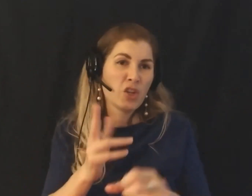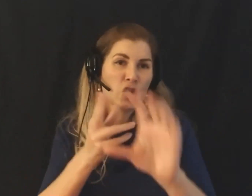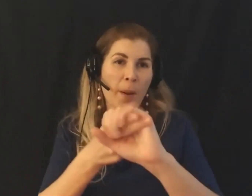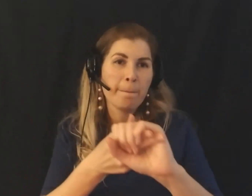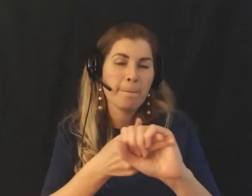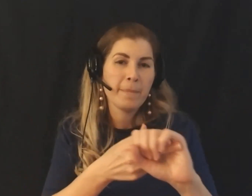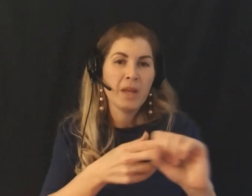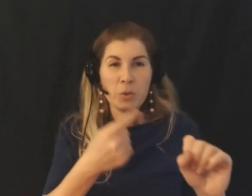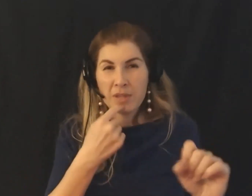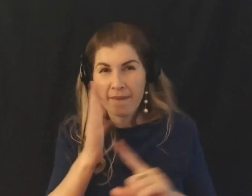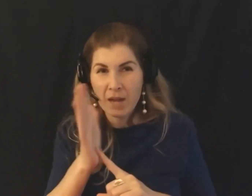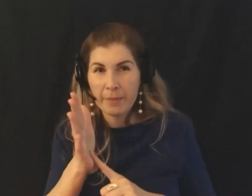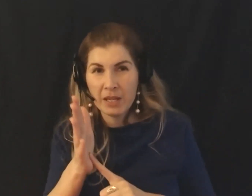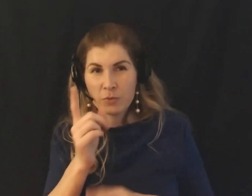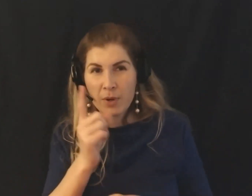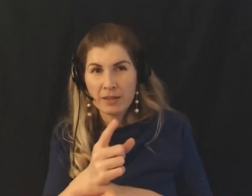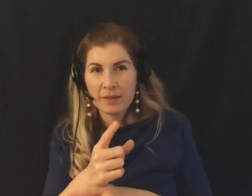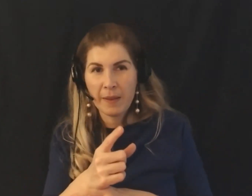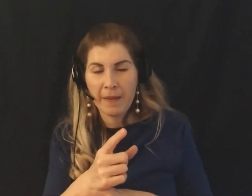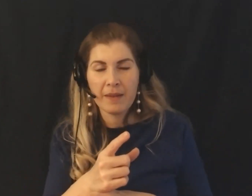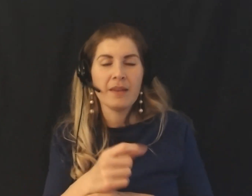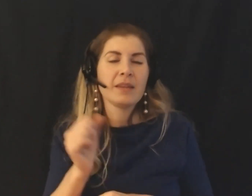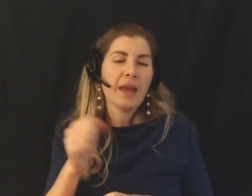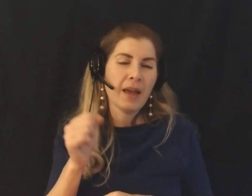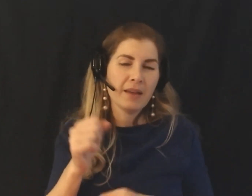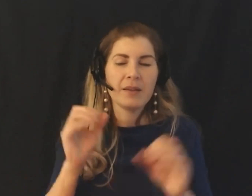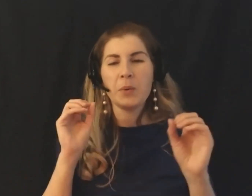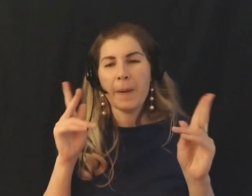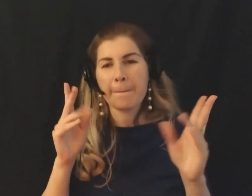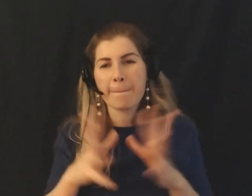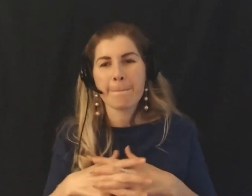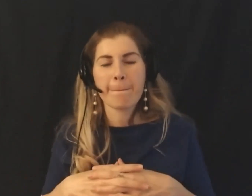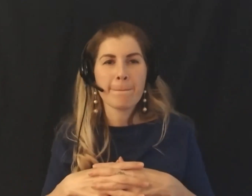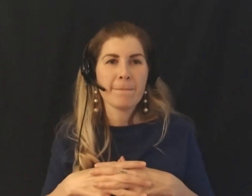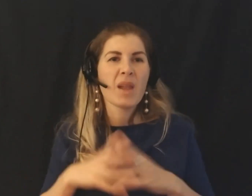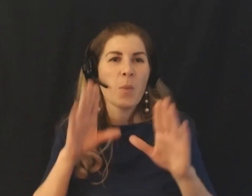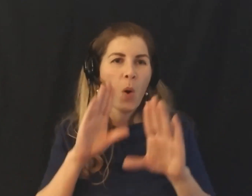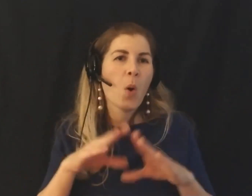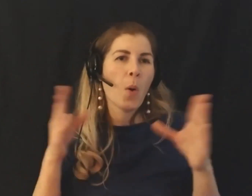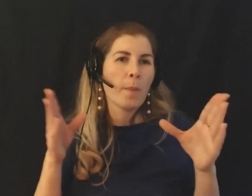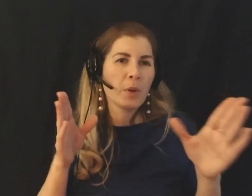said 5 minutes, right, Kasia? Yes, please. All right, I'm gonna open the rooms.